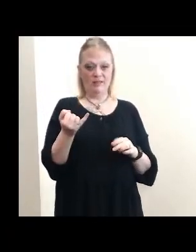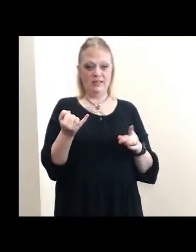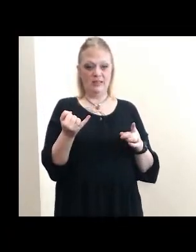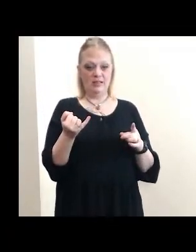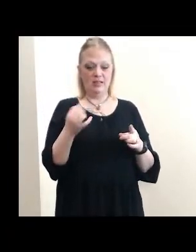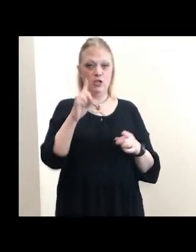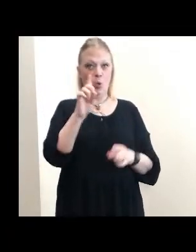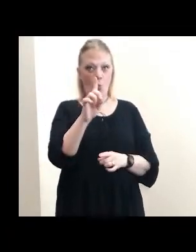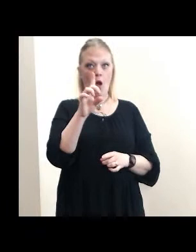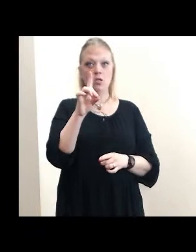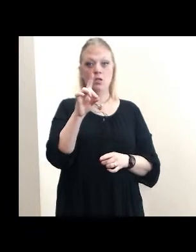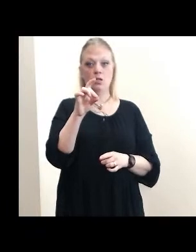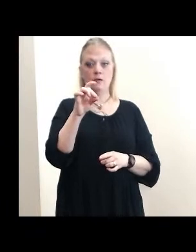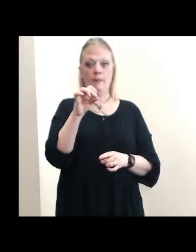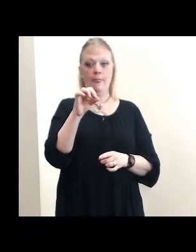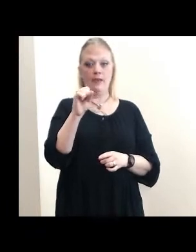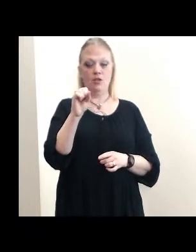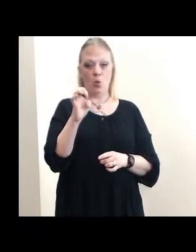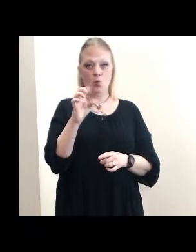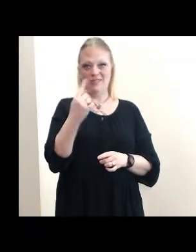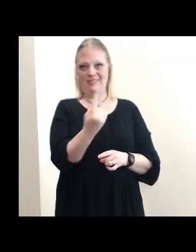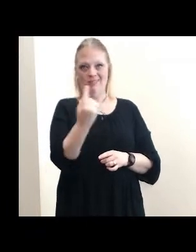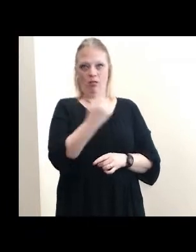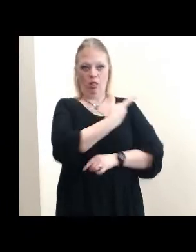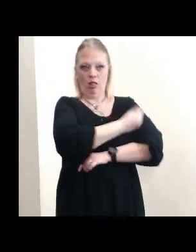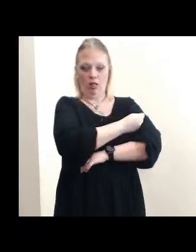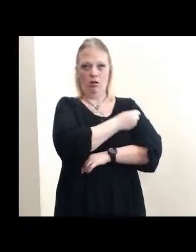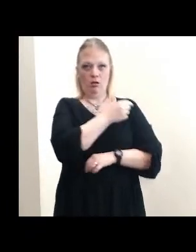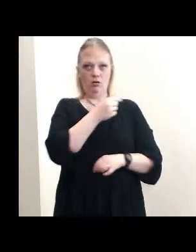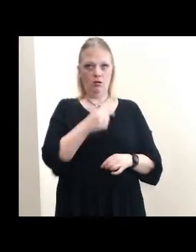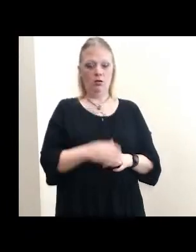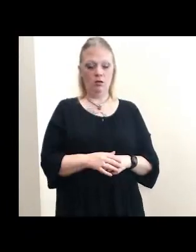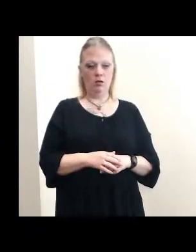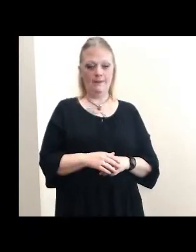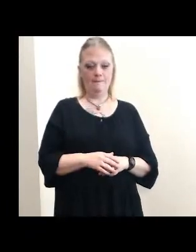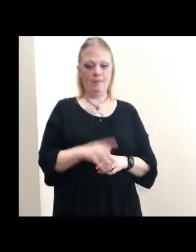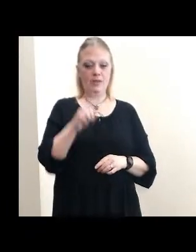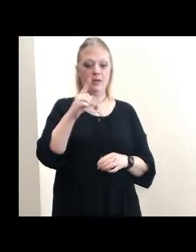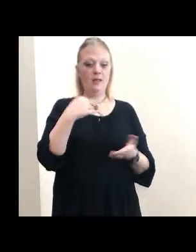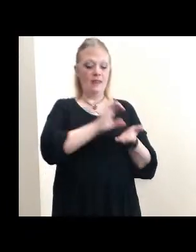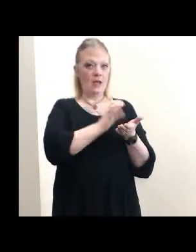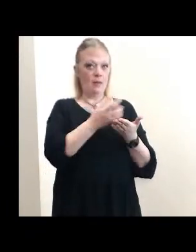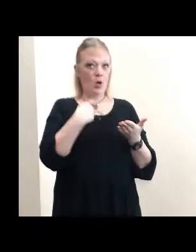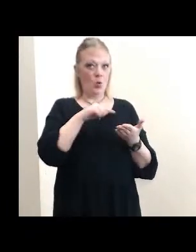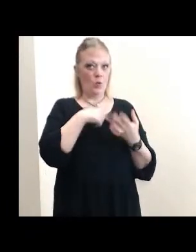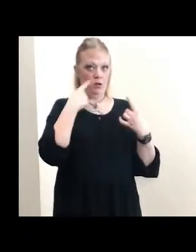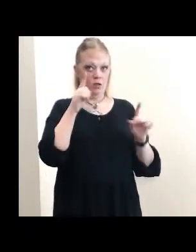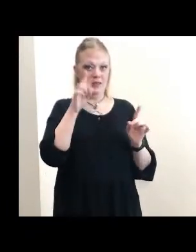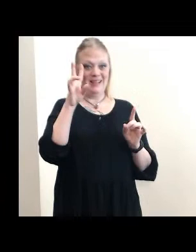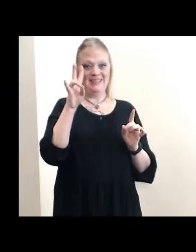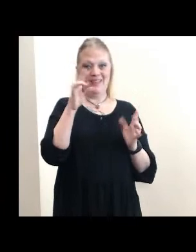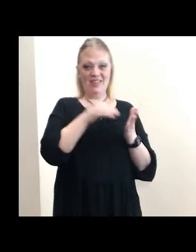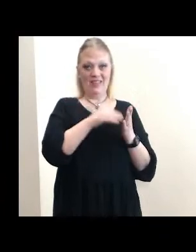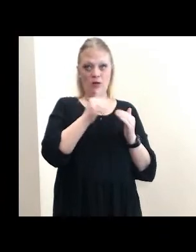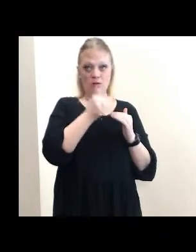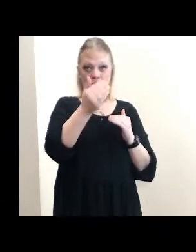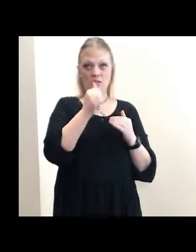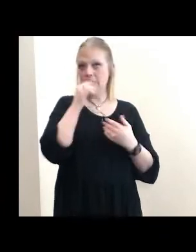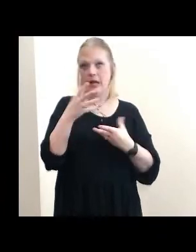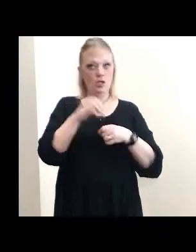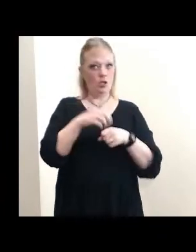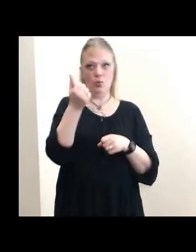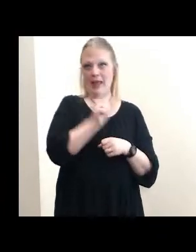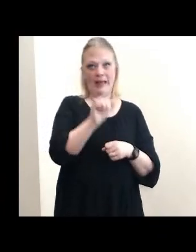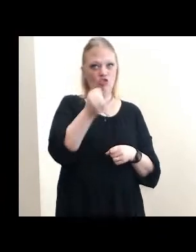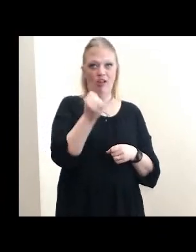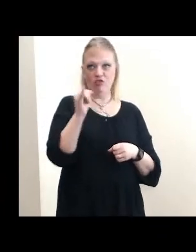is a one-dose vaccine. The amount that we announced earlier, the 7,000 plus for Erie County, does not include any doses